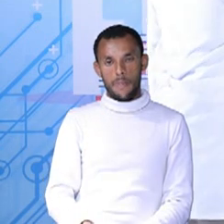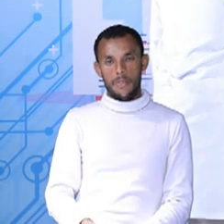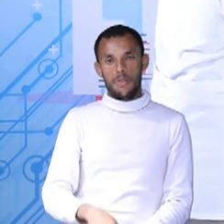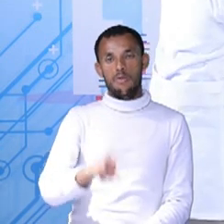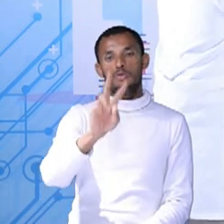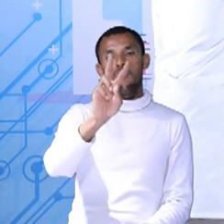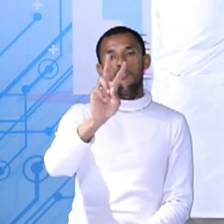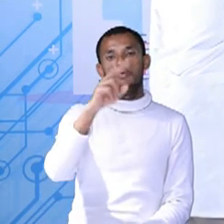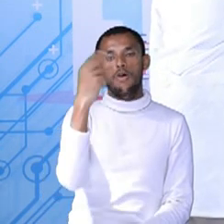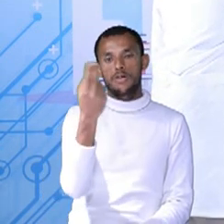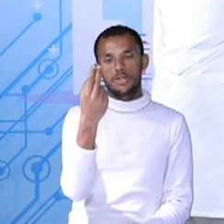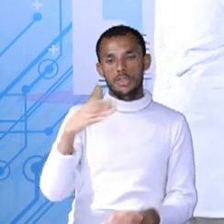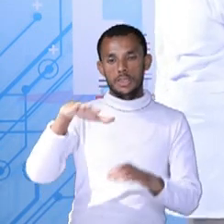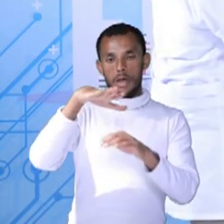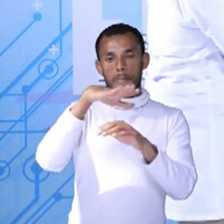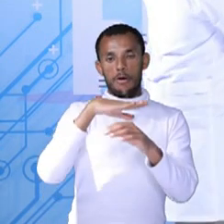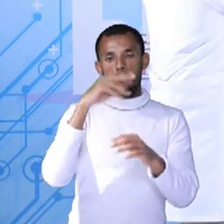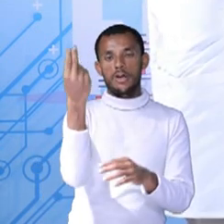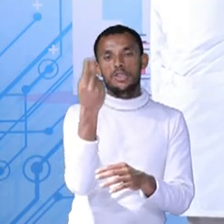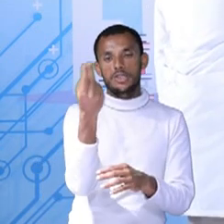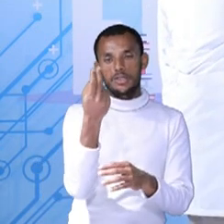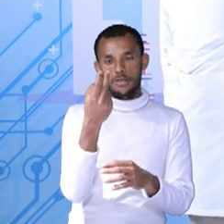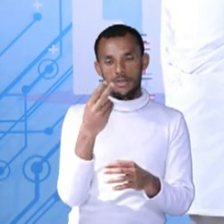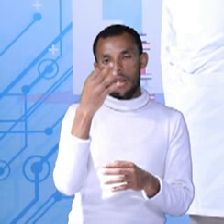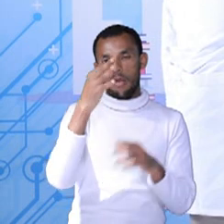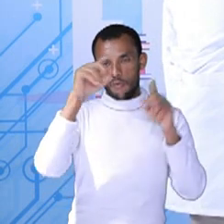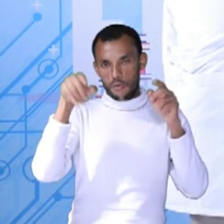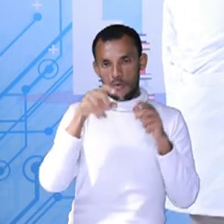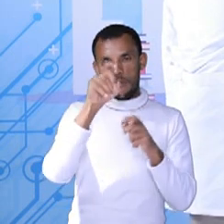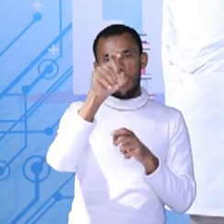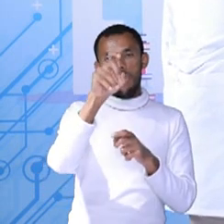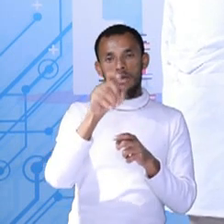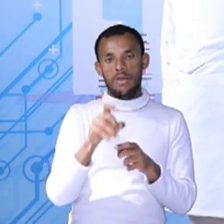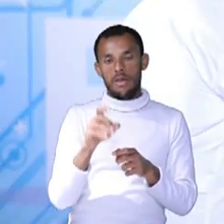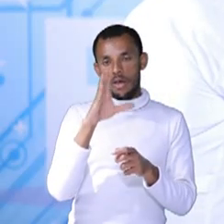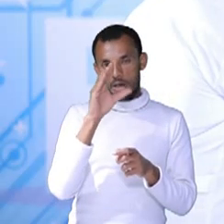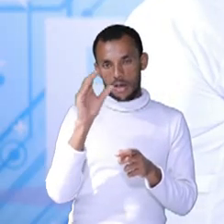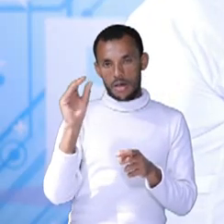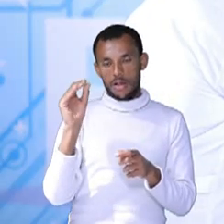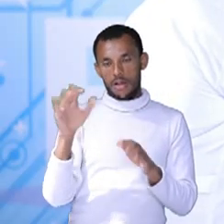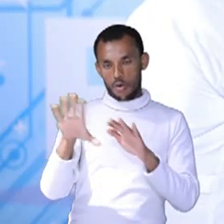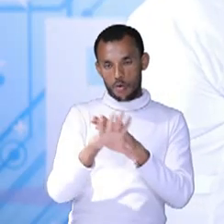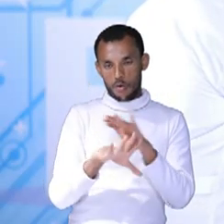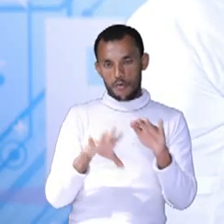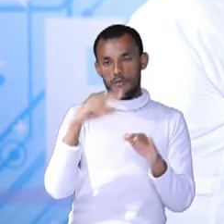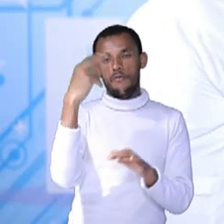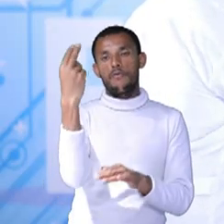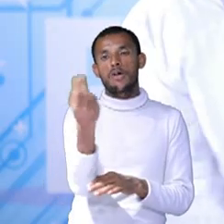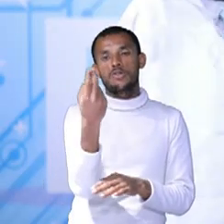two functions. The upper function, assume it is f of x, and the lower